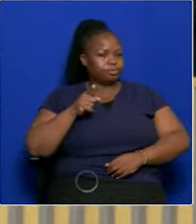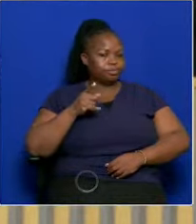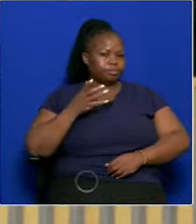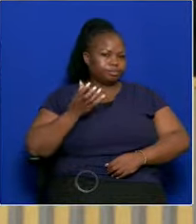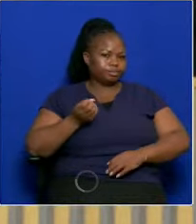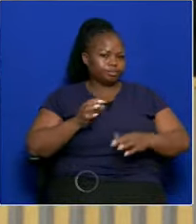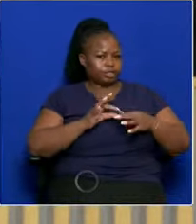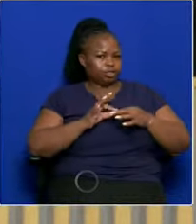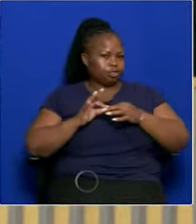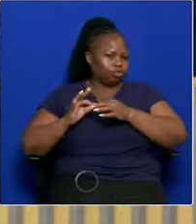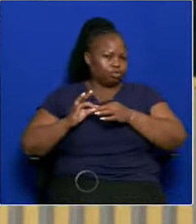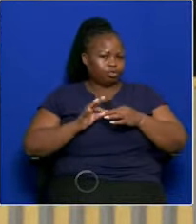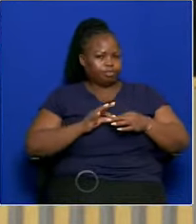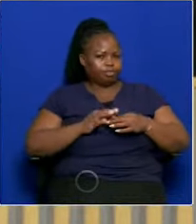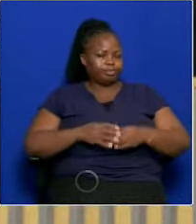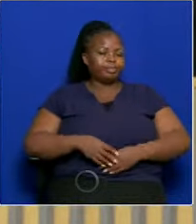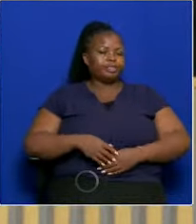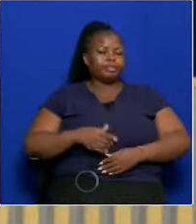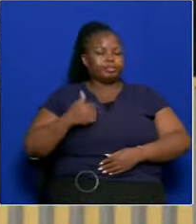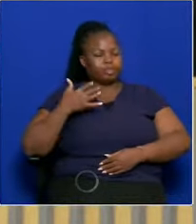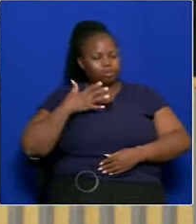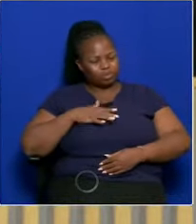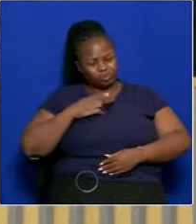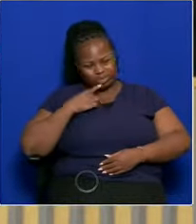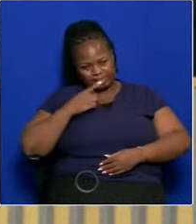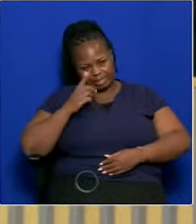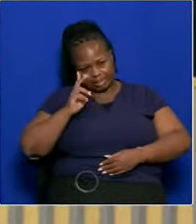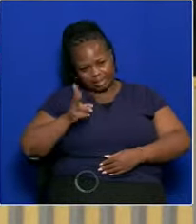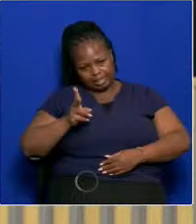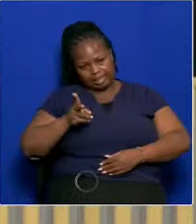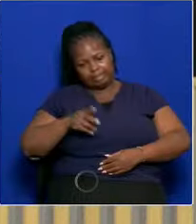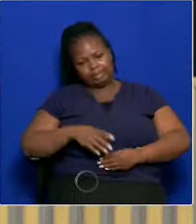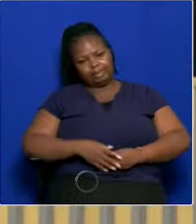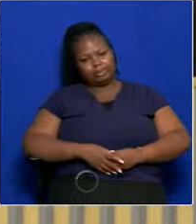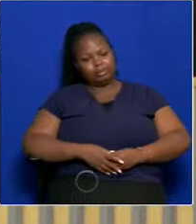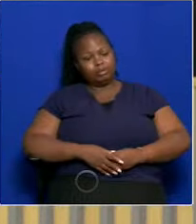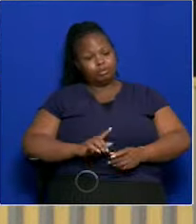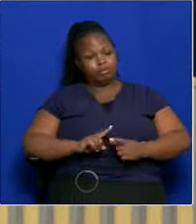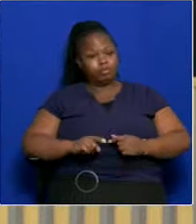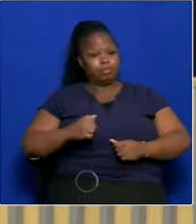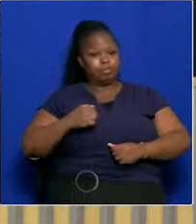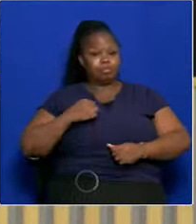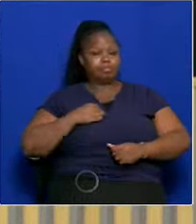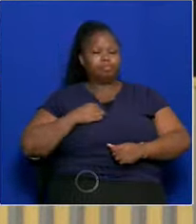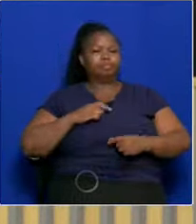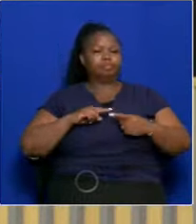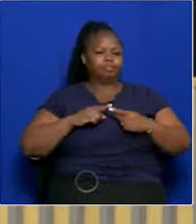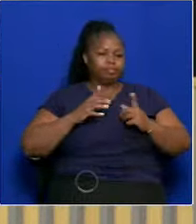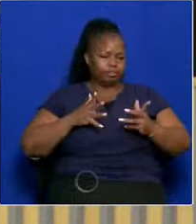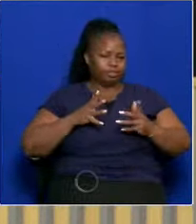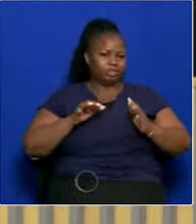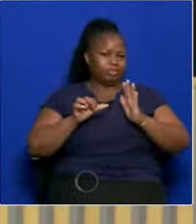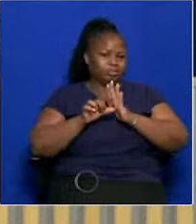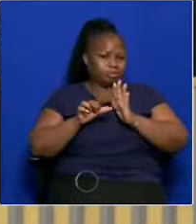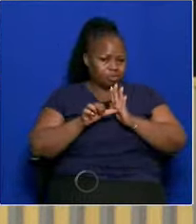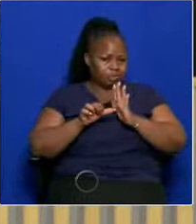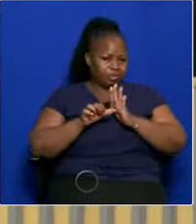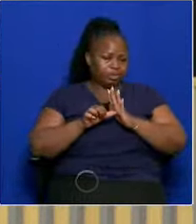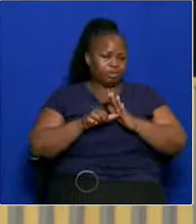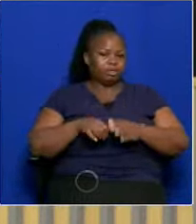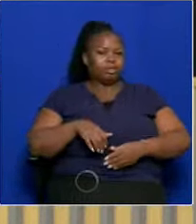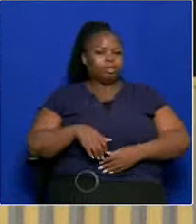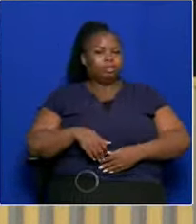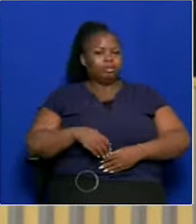again, I want to underline, because at least where I'm sitting, it is very important that there's been this money